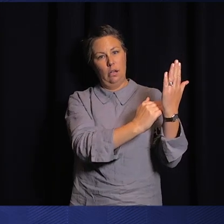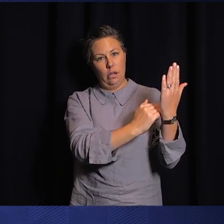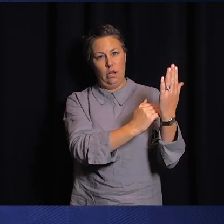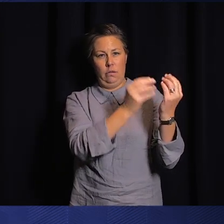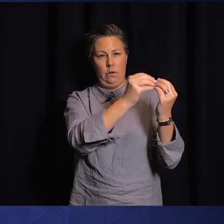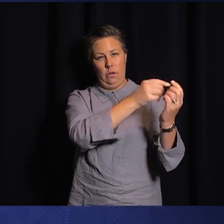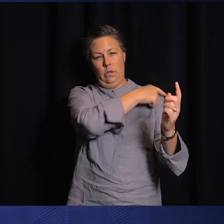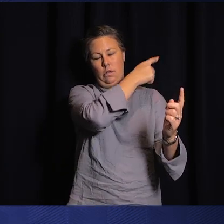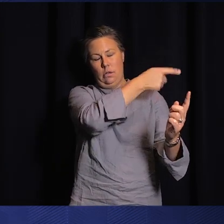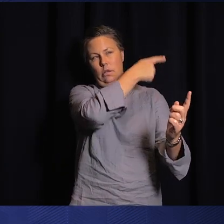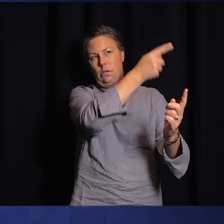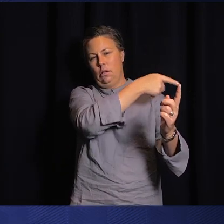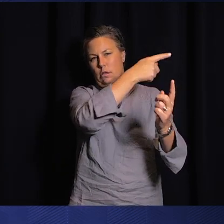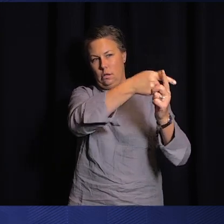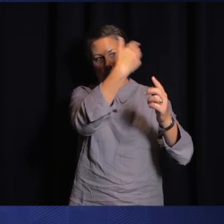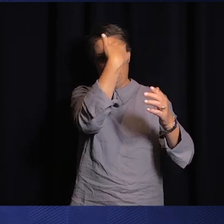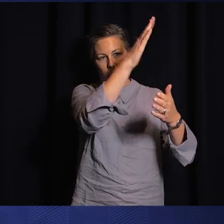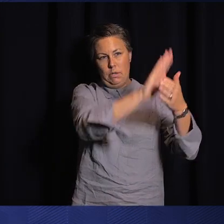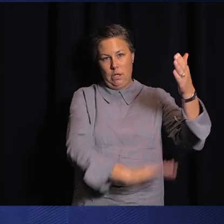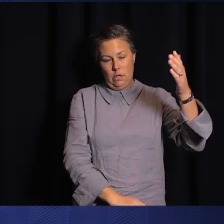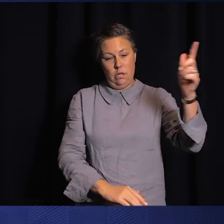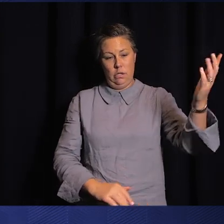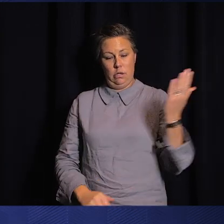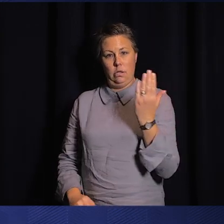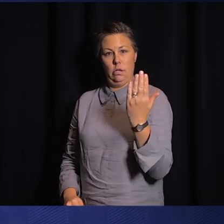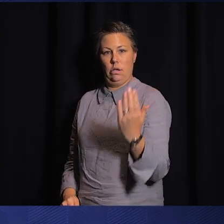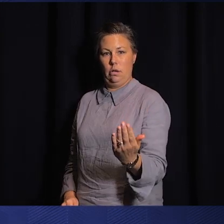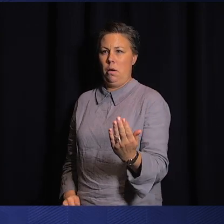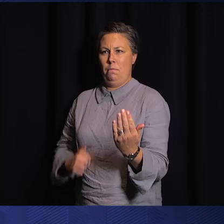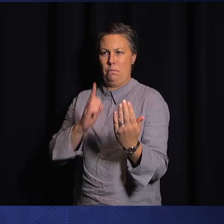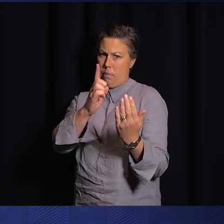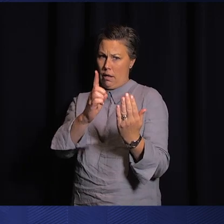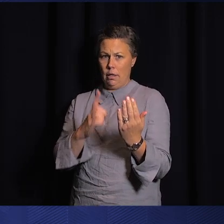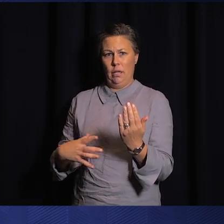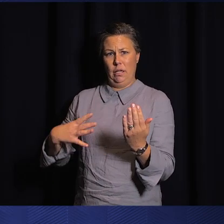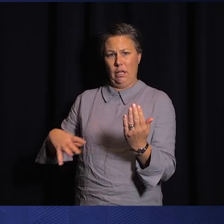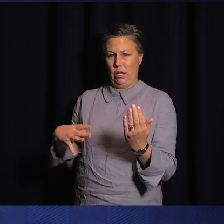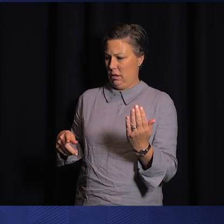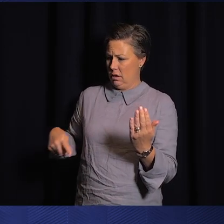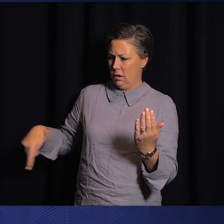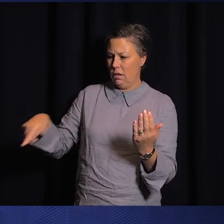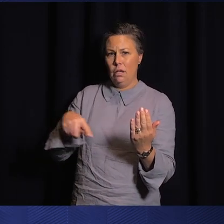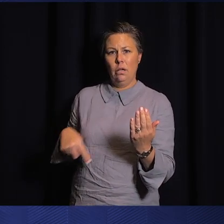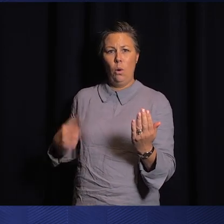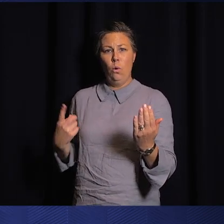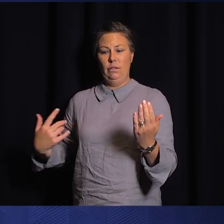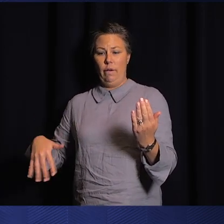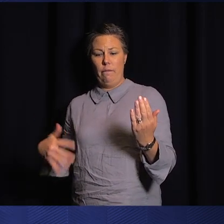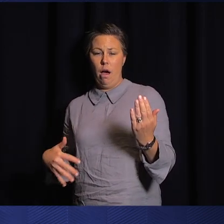decades of practice elsewhere, the particular emphasis on the participation of affected